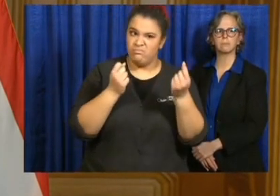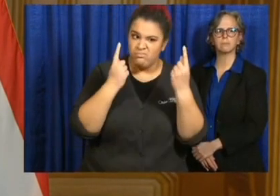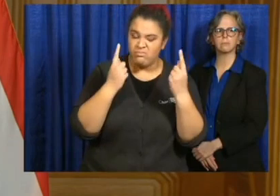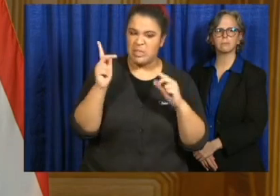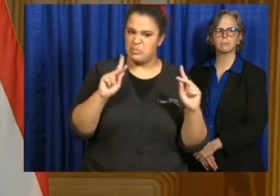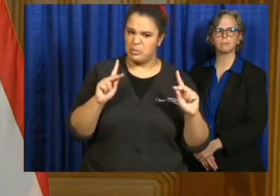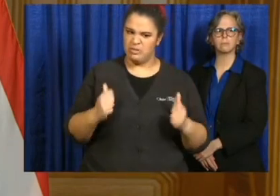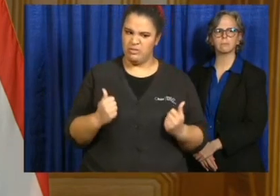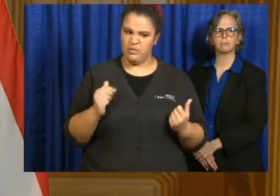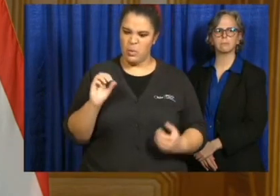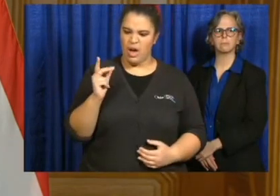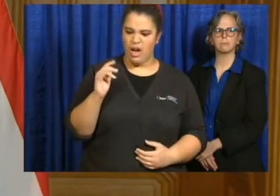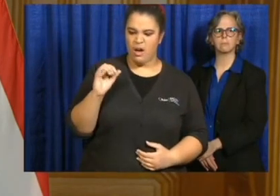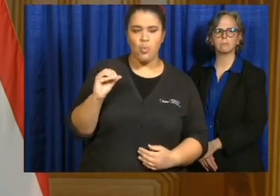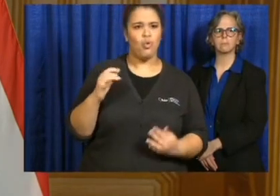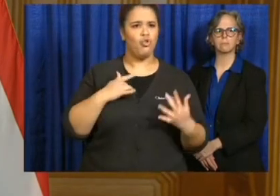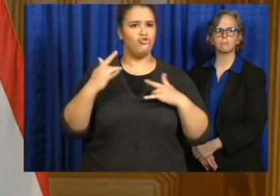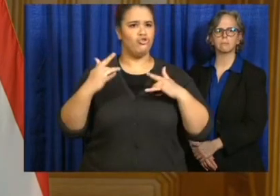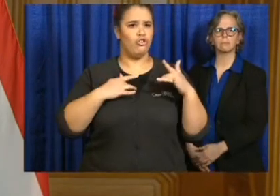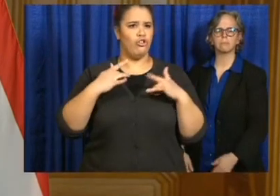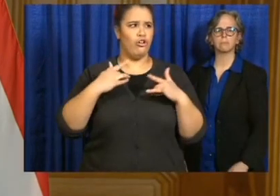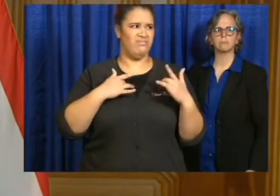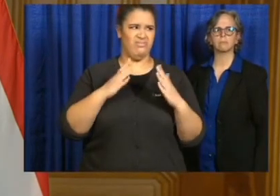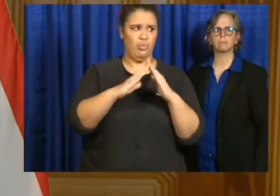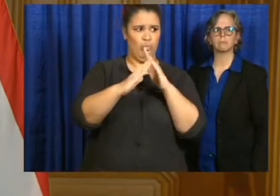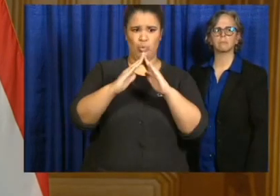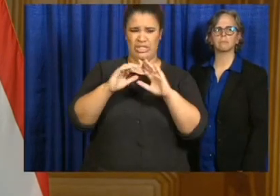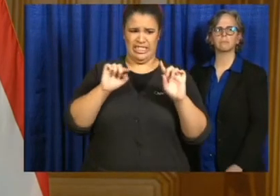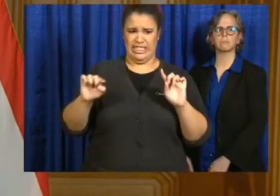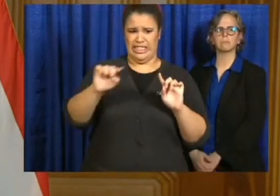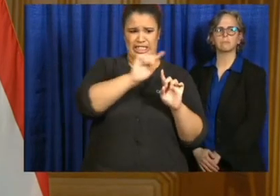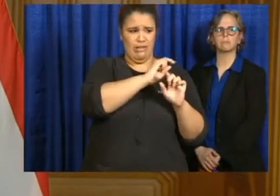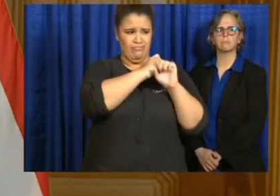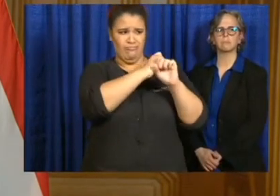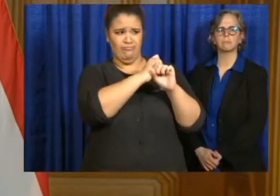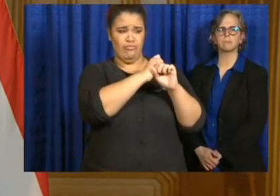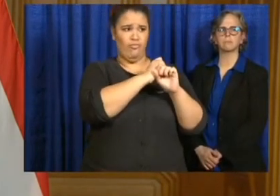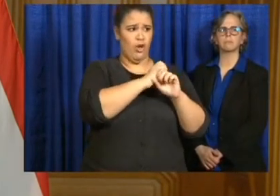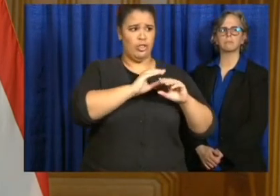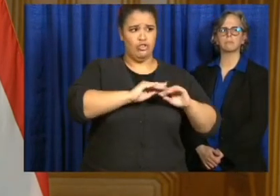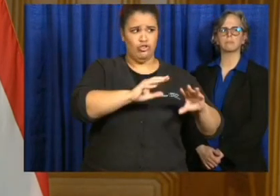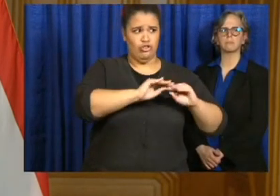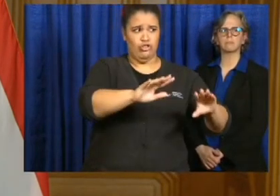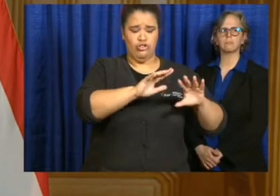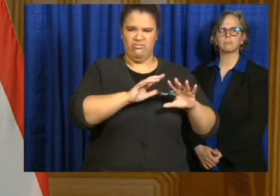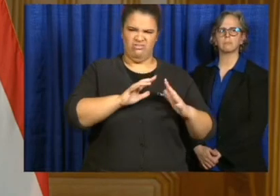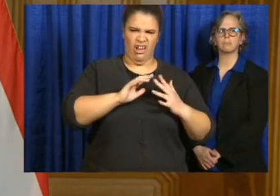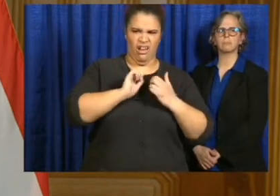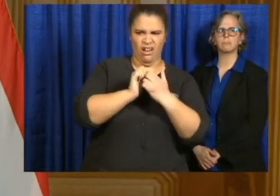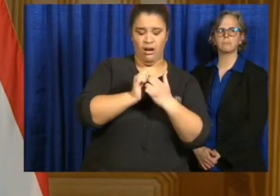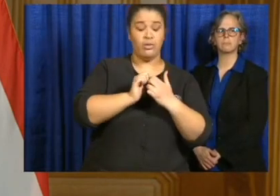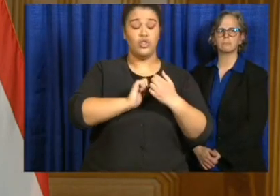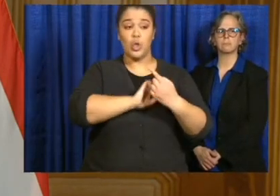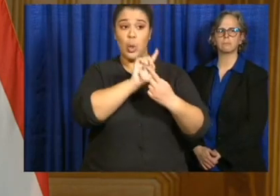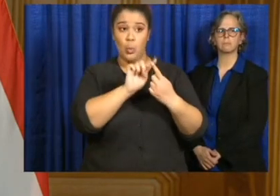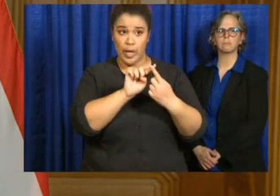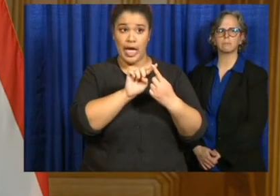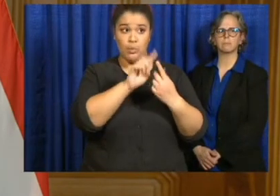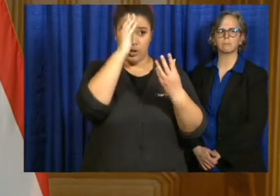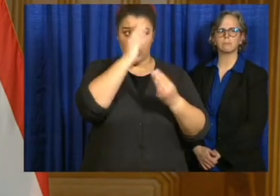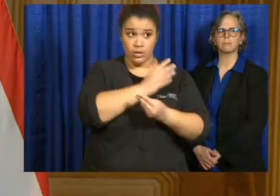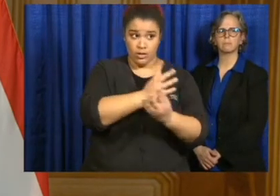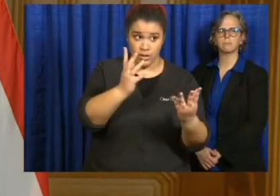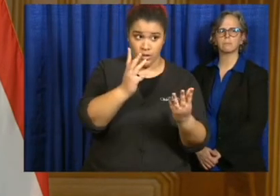communities will be prepared for this surge. When can we expect those details, and how detailed will they be? Sure.